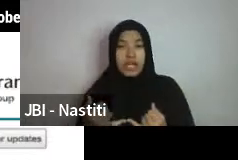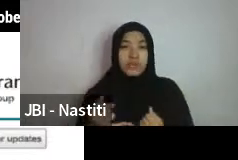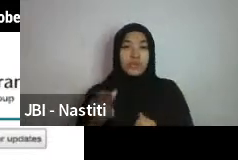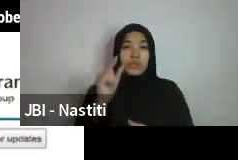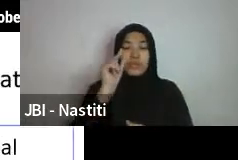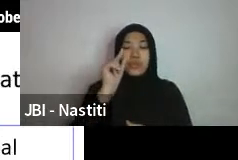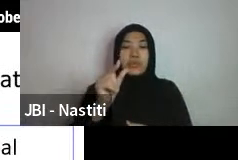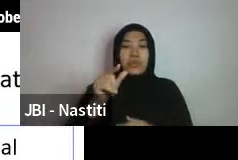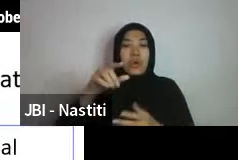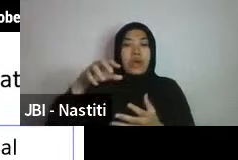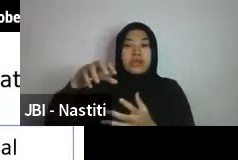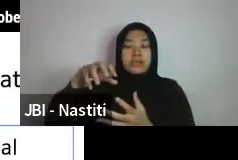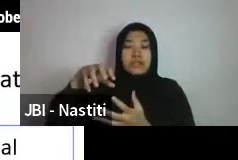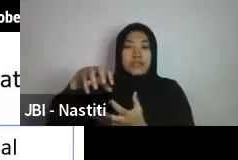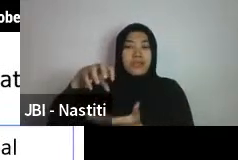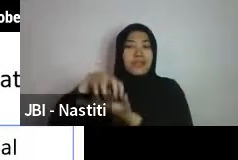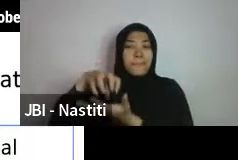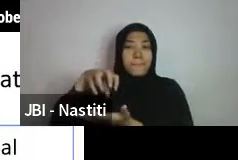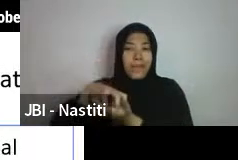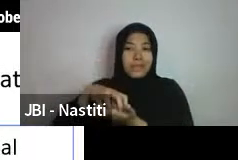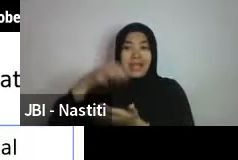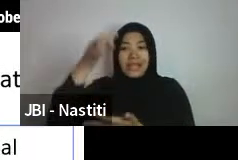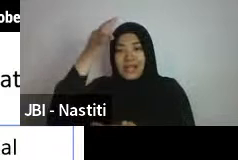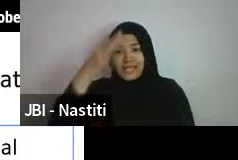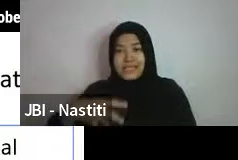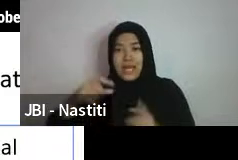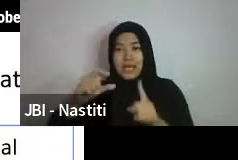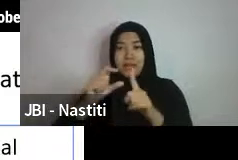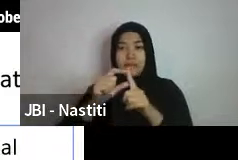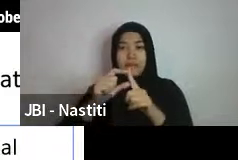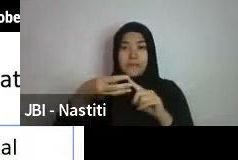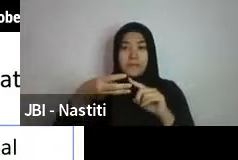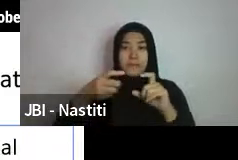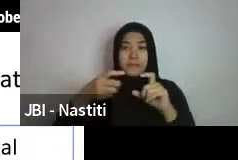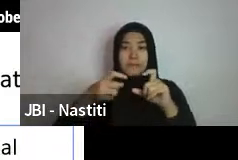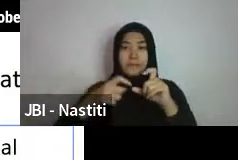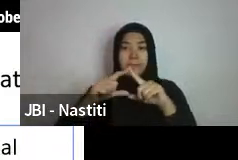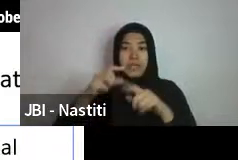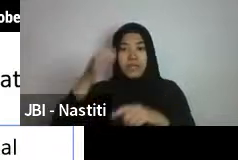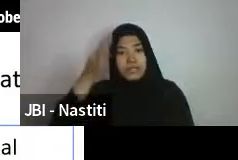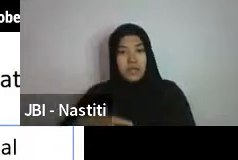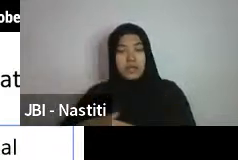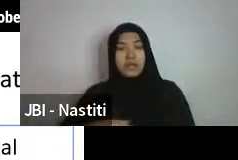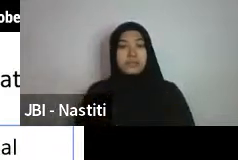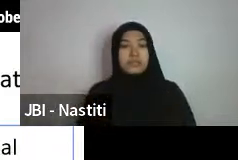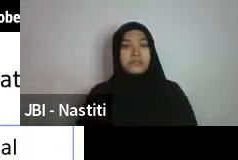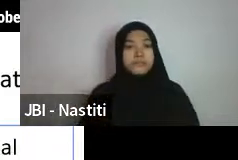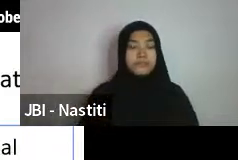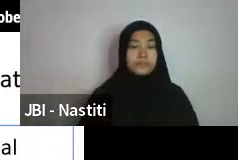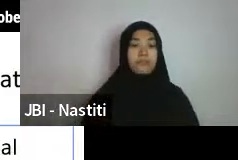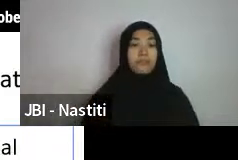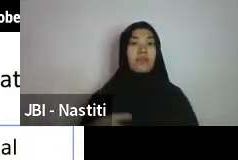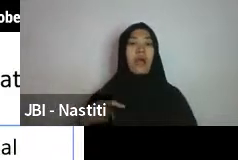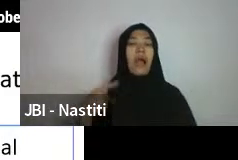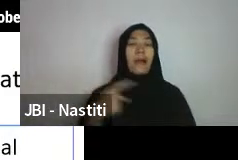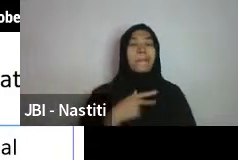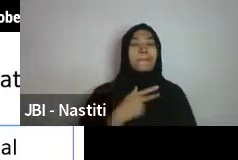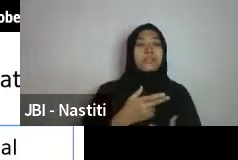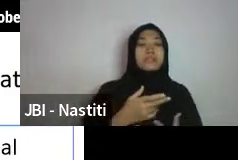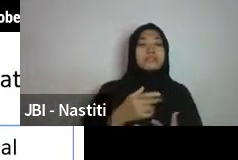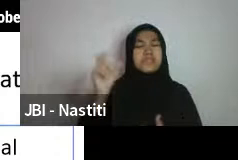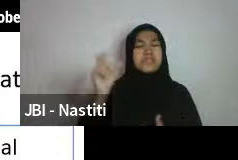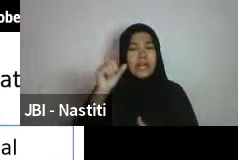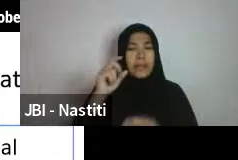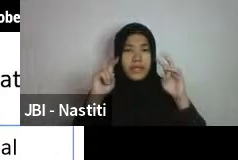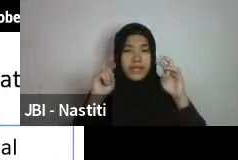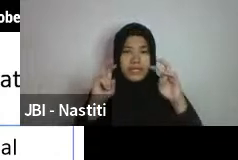moment. So we invited all staff who were employed by a